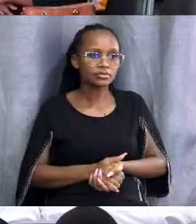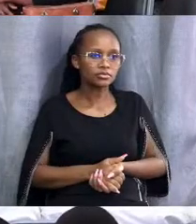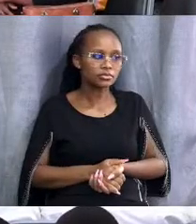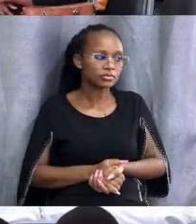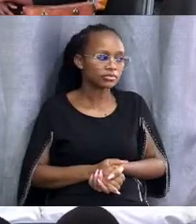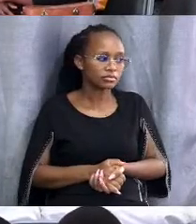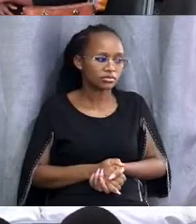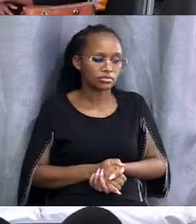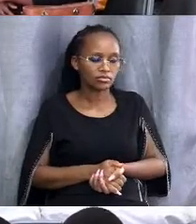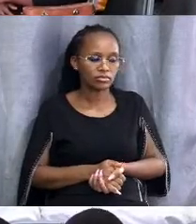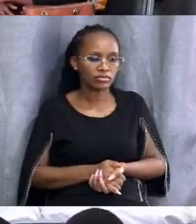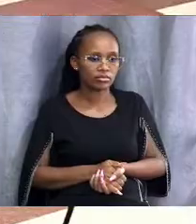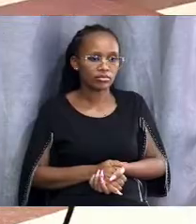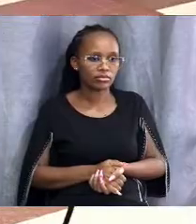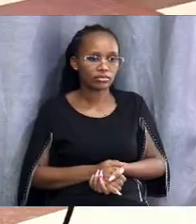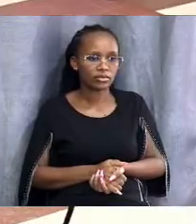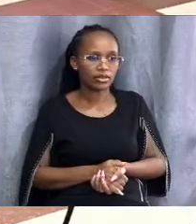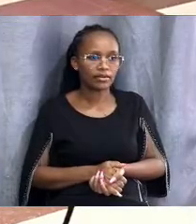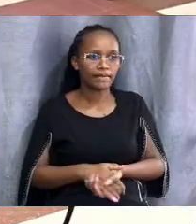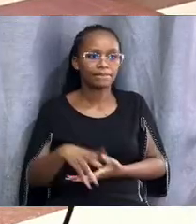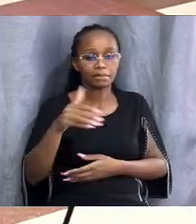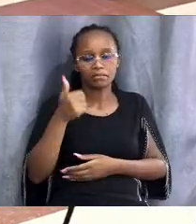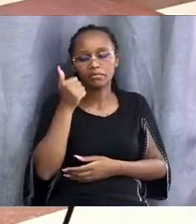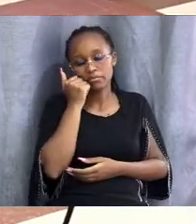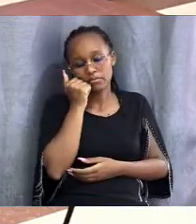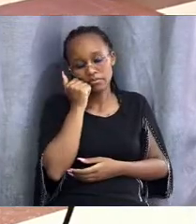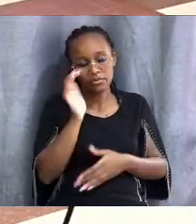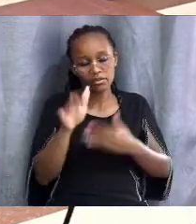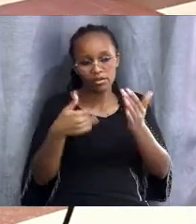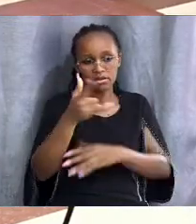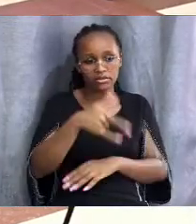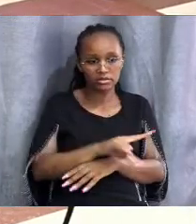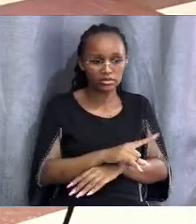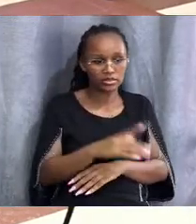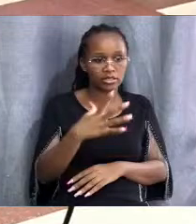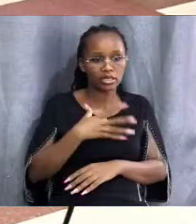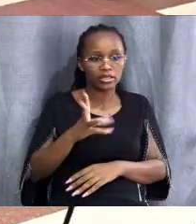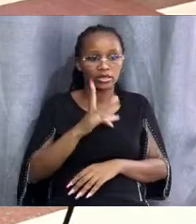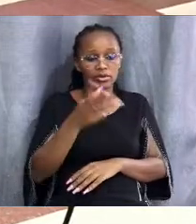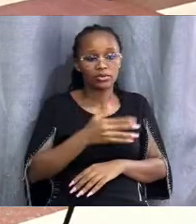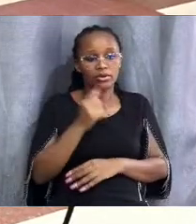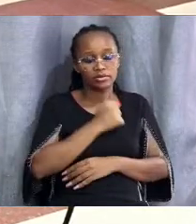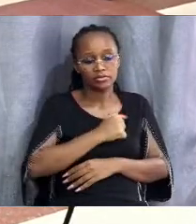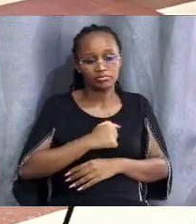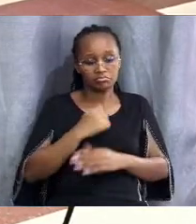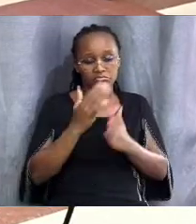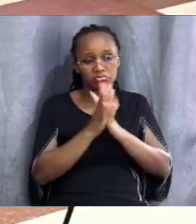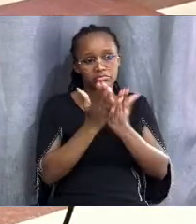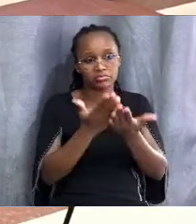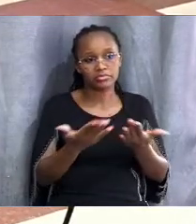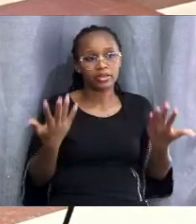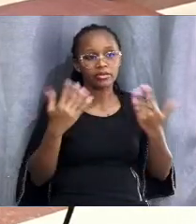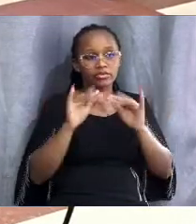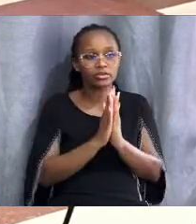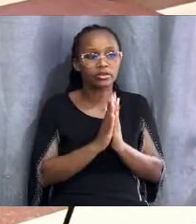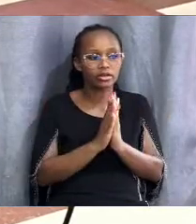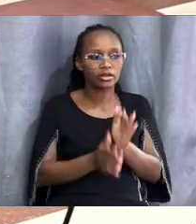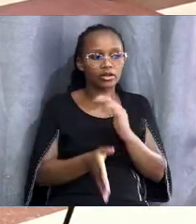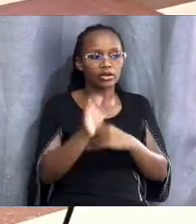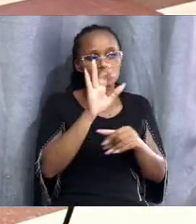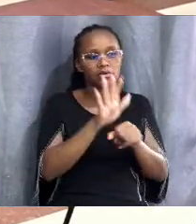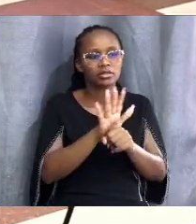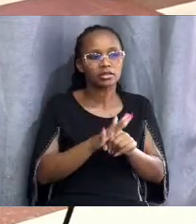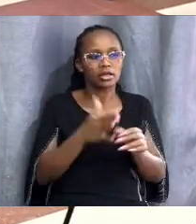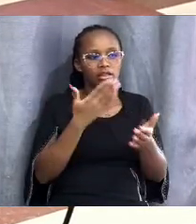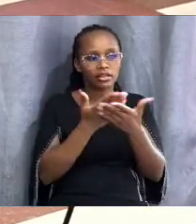and we are saddened, all of us, and we are grieving together with you, so may God bless